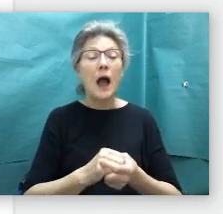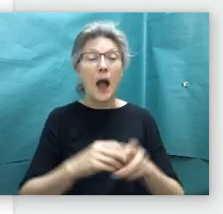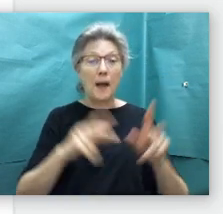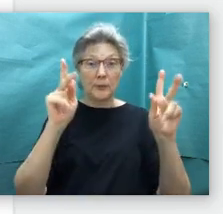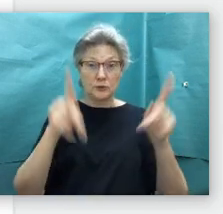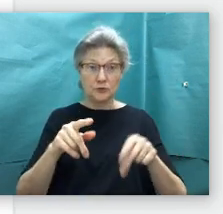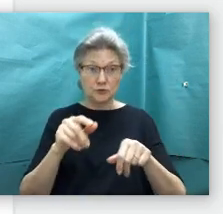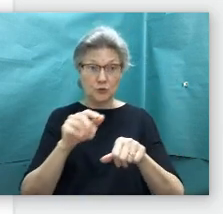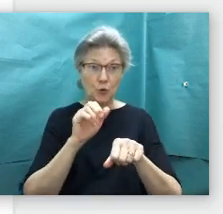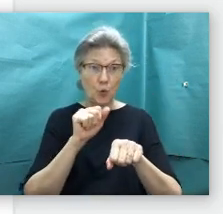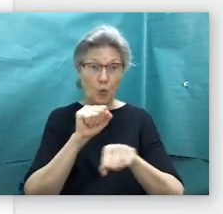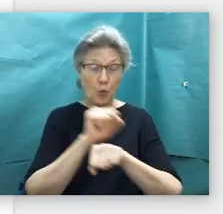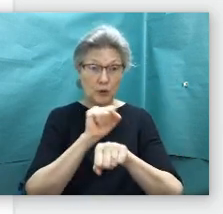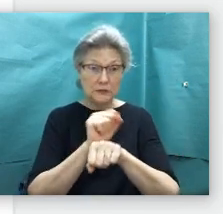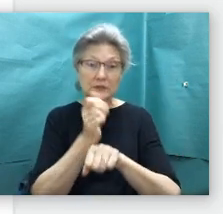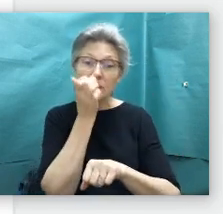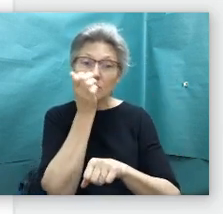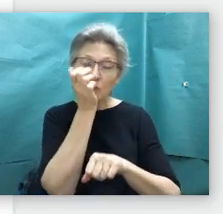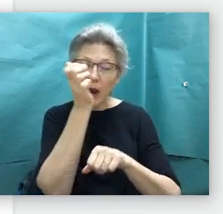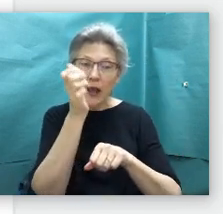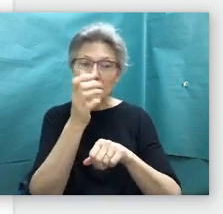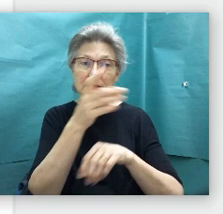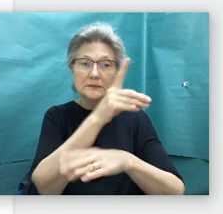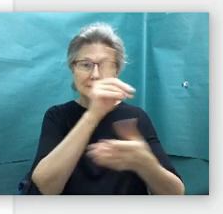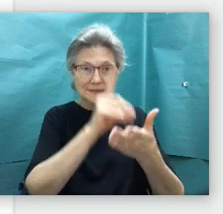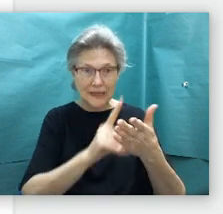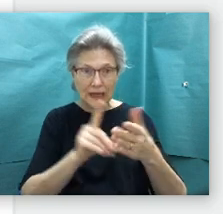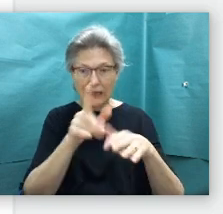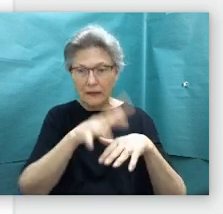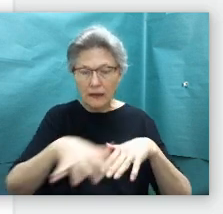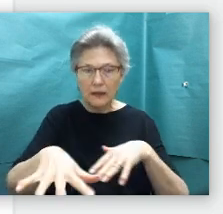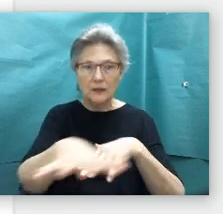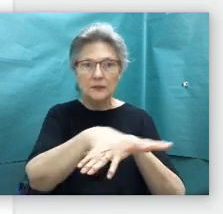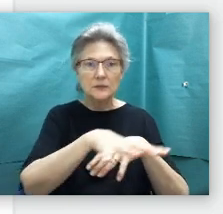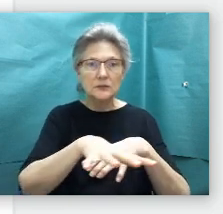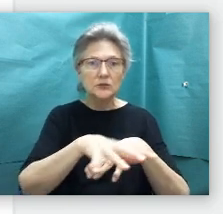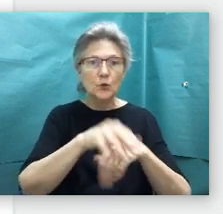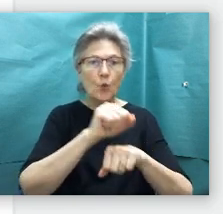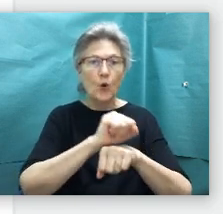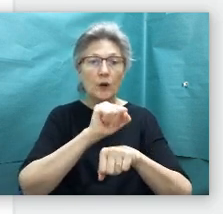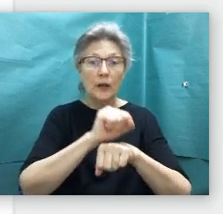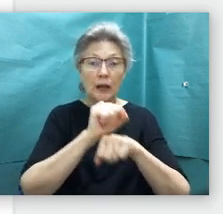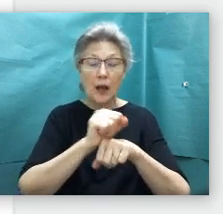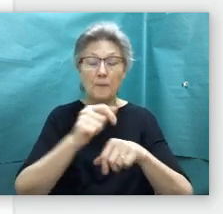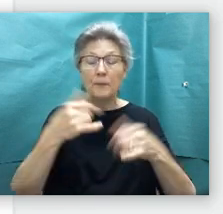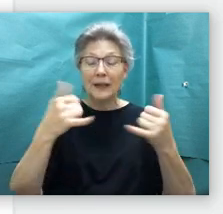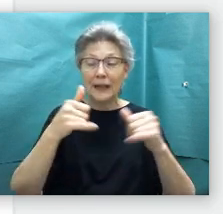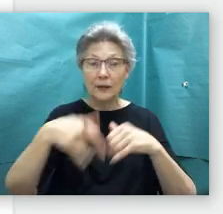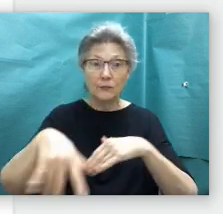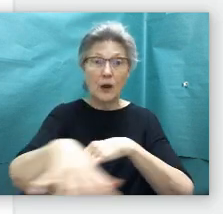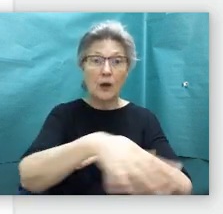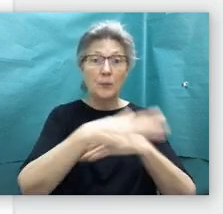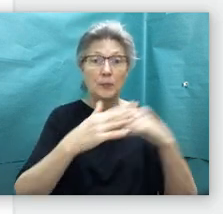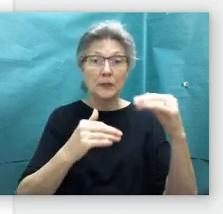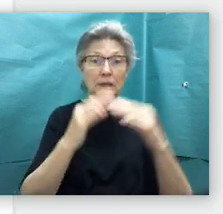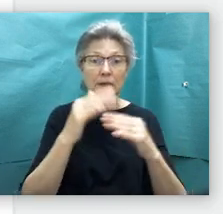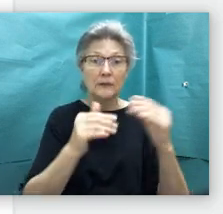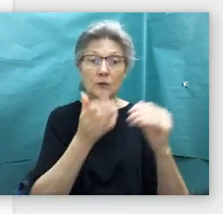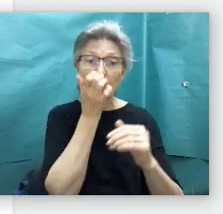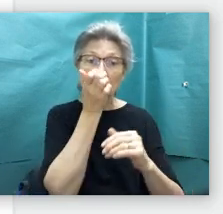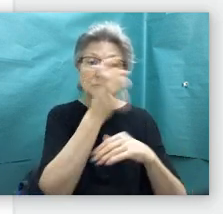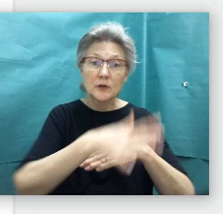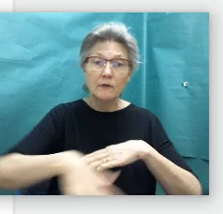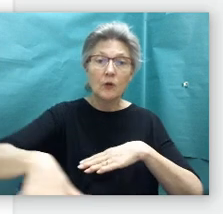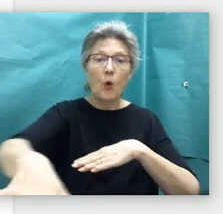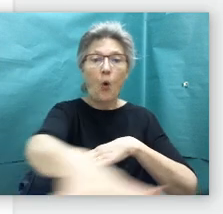is laying grass for a rectangular playground. The grass will cover the whole playground except for a square